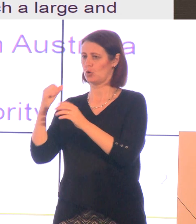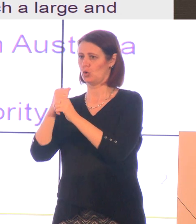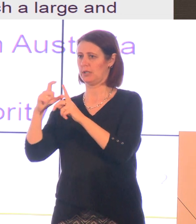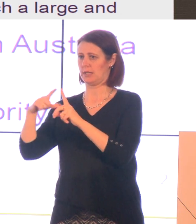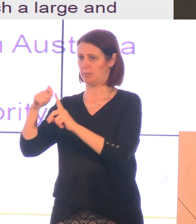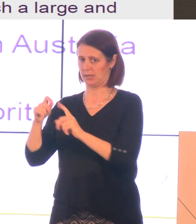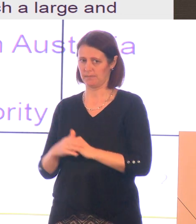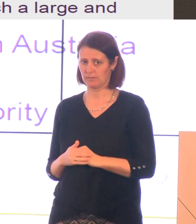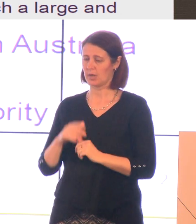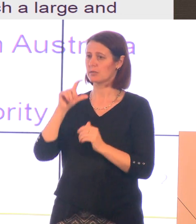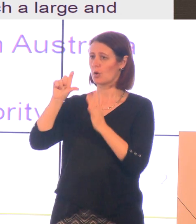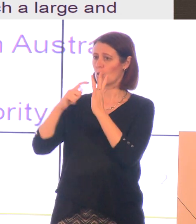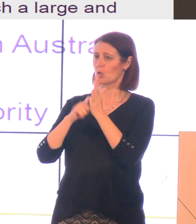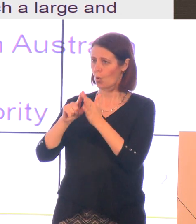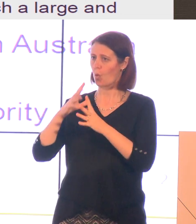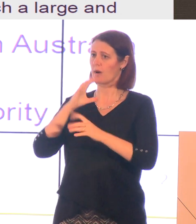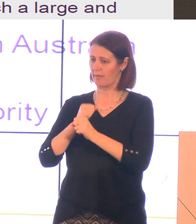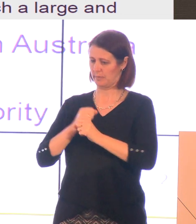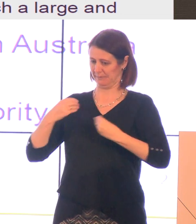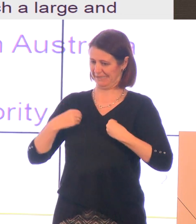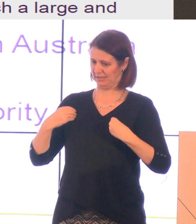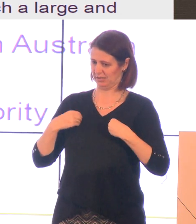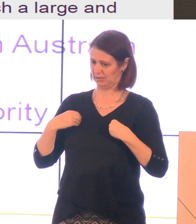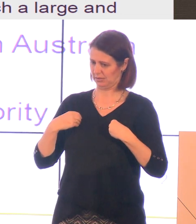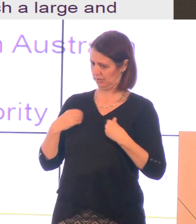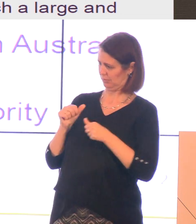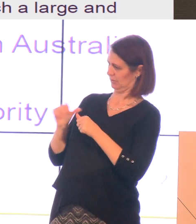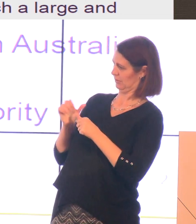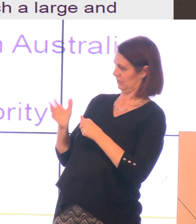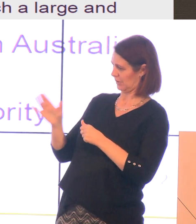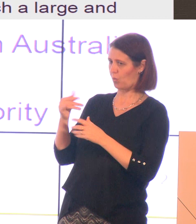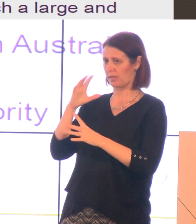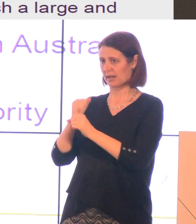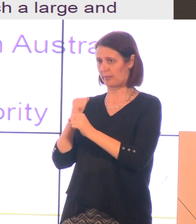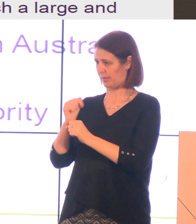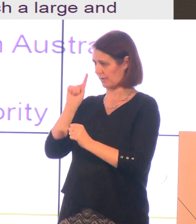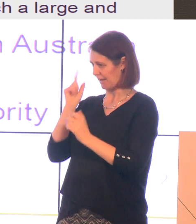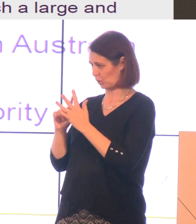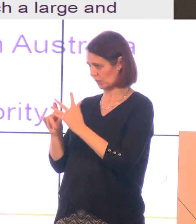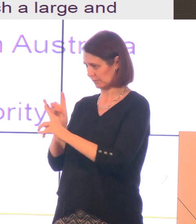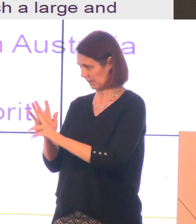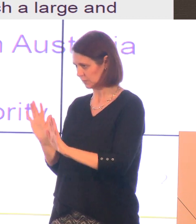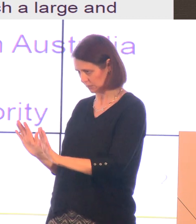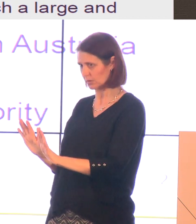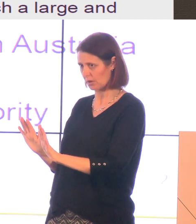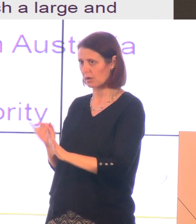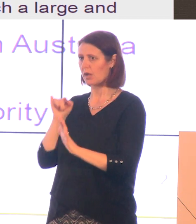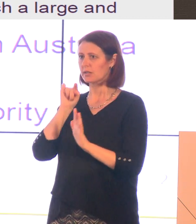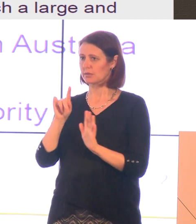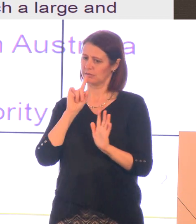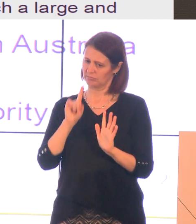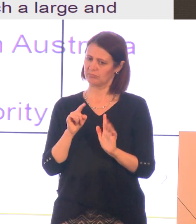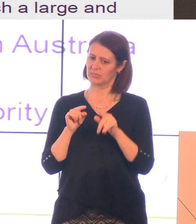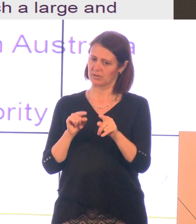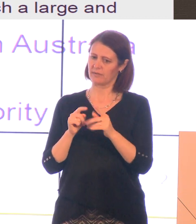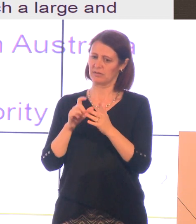It's a core government business. It's an exemplar of governments doing what people cannot do themselves and holds the key to